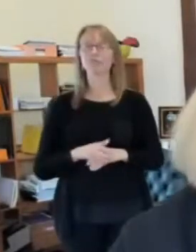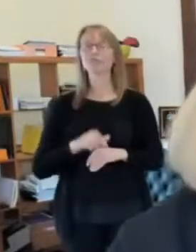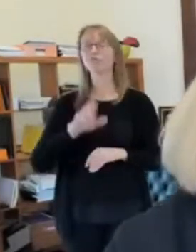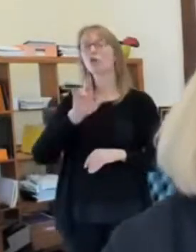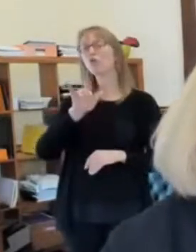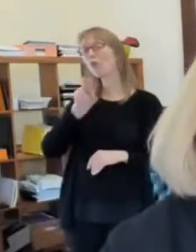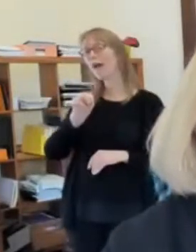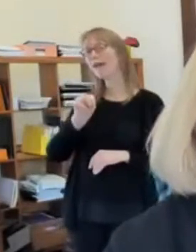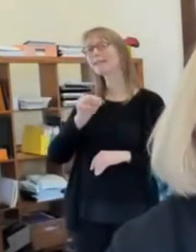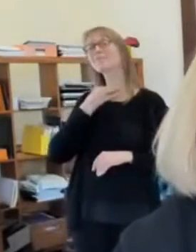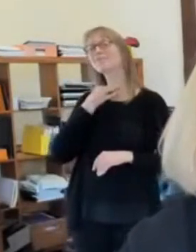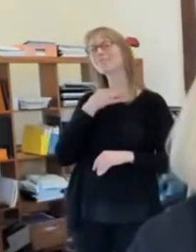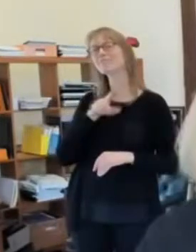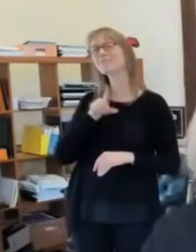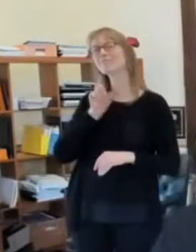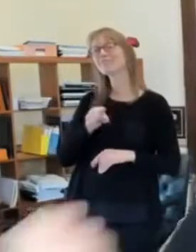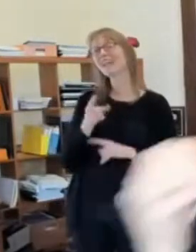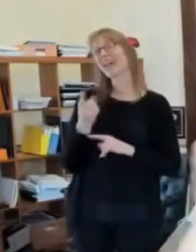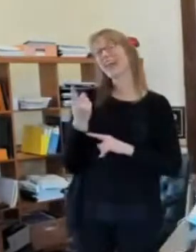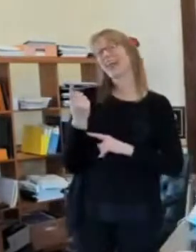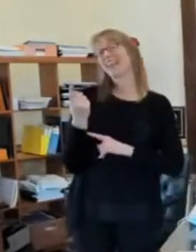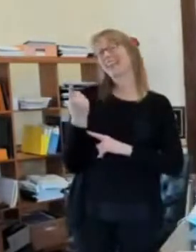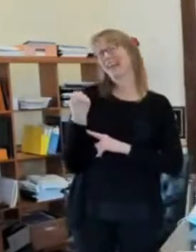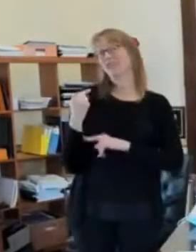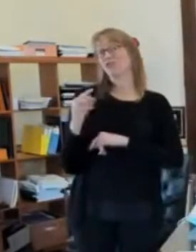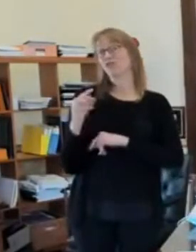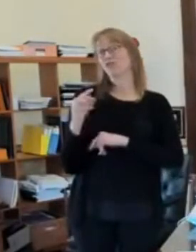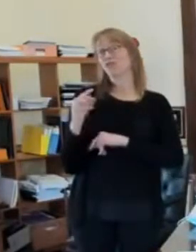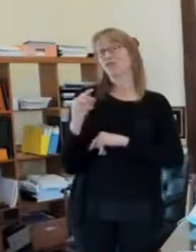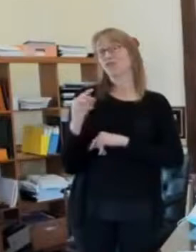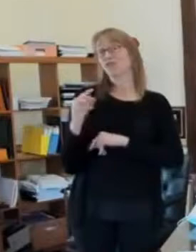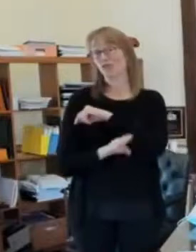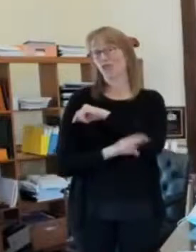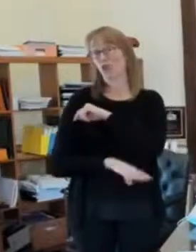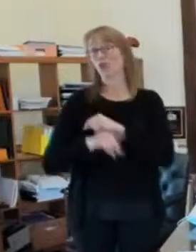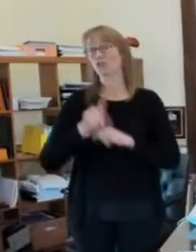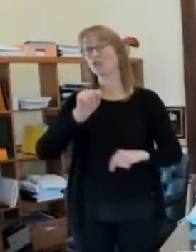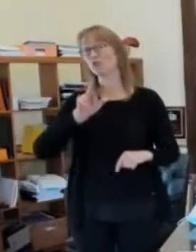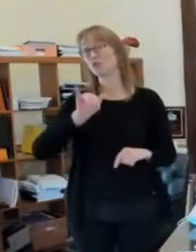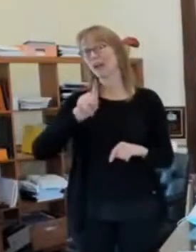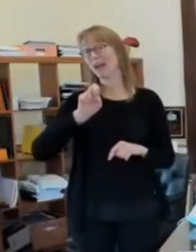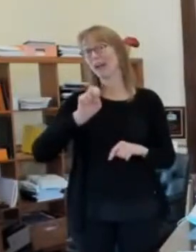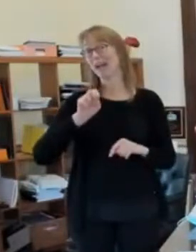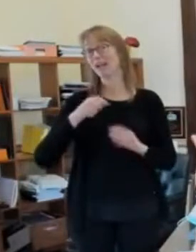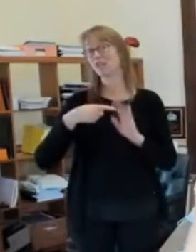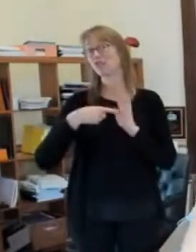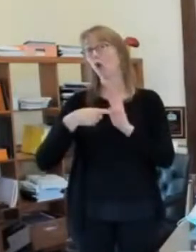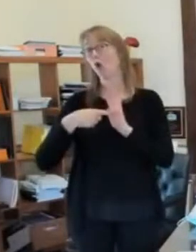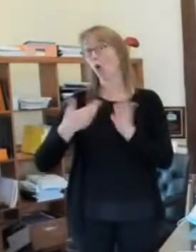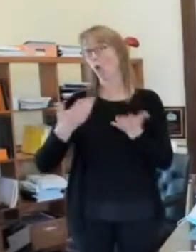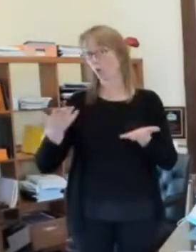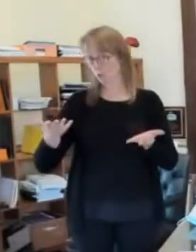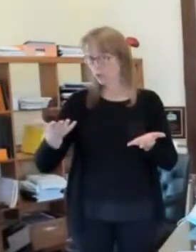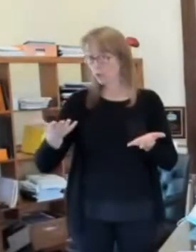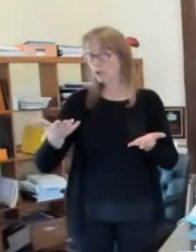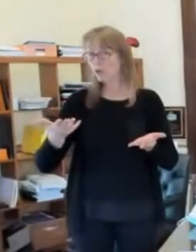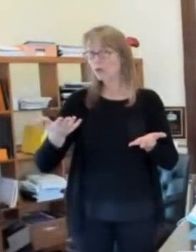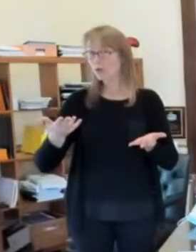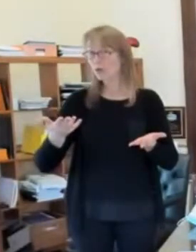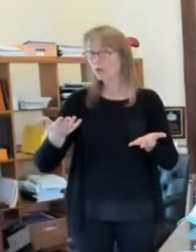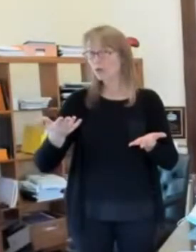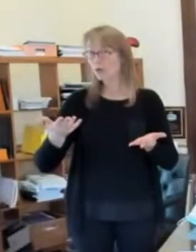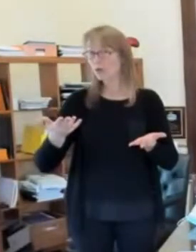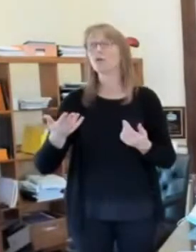trade show that was delayed from last fall, rescheduled for May. Are we optimistic that that